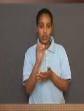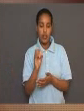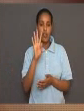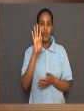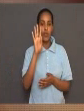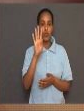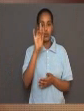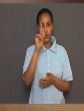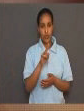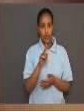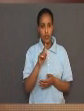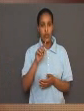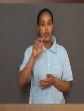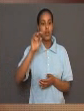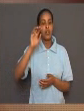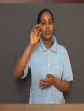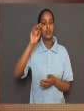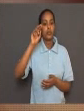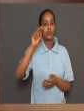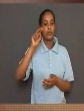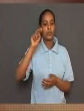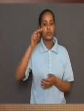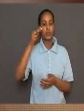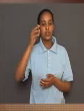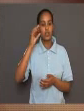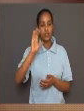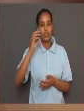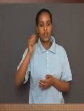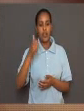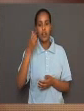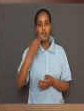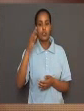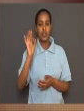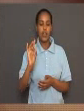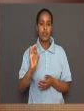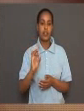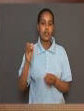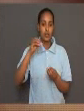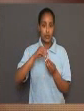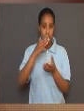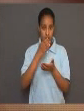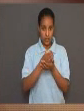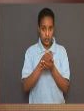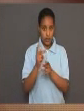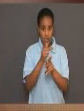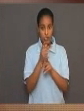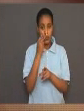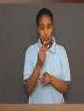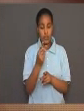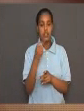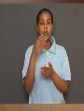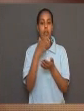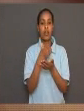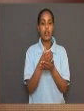to 5 naphthalene balls into the beaker. We carefully observe the